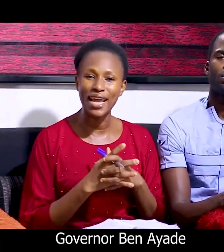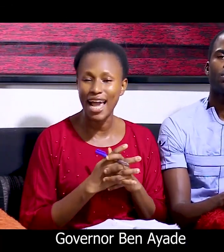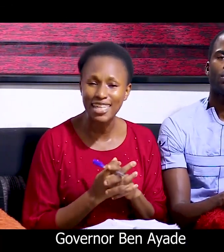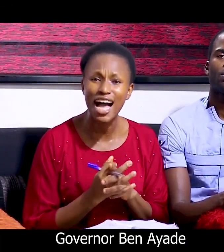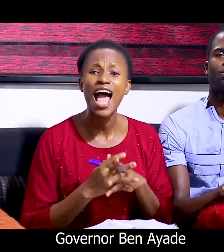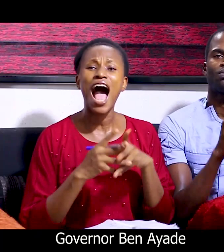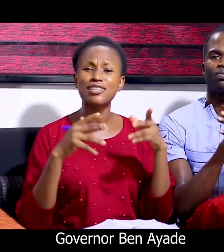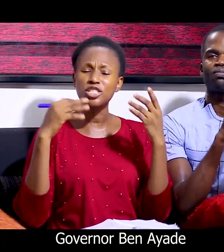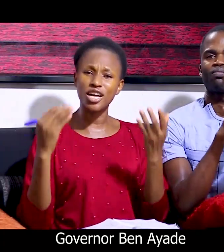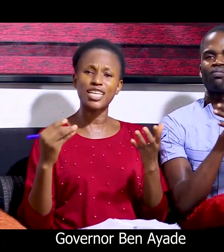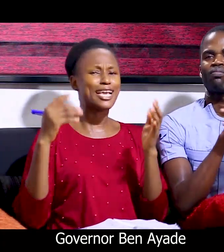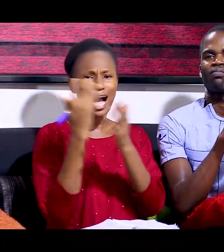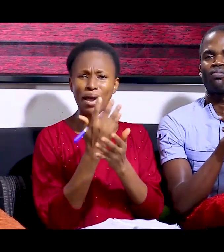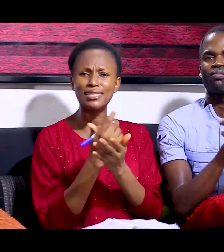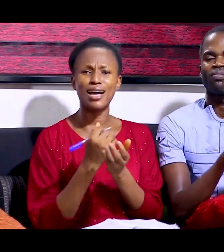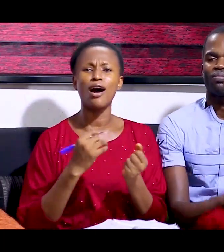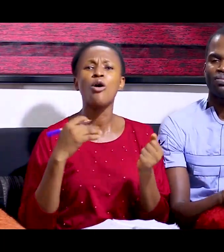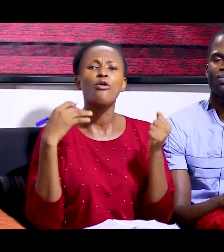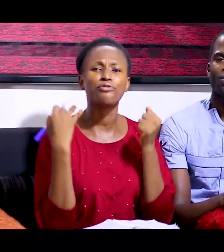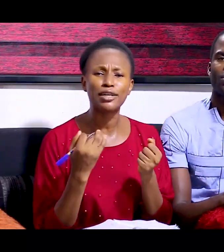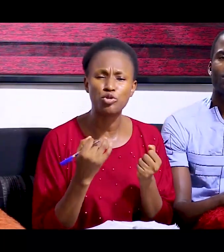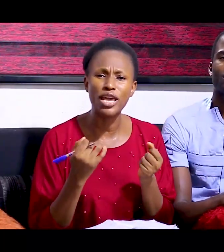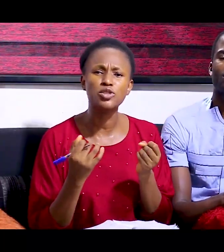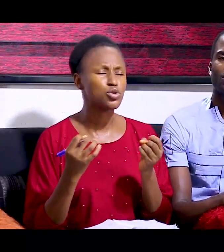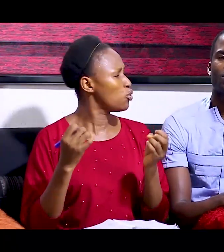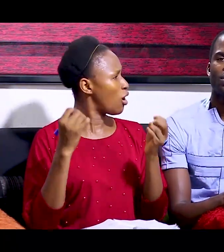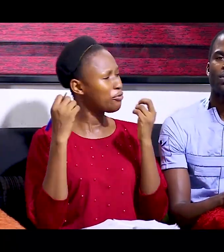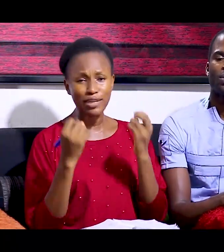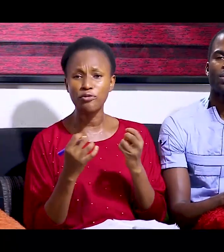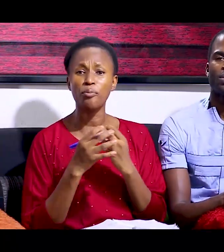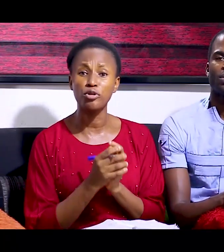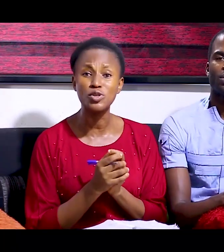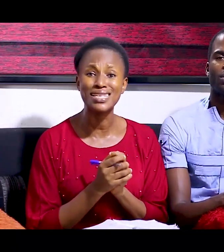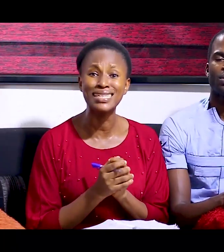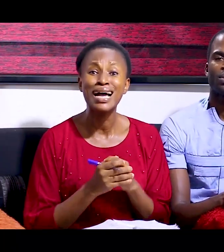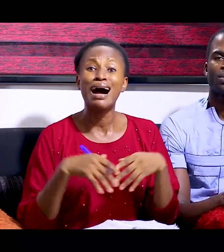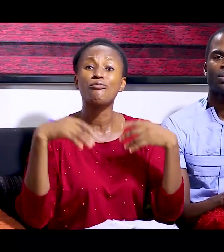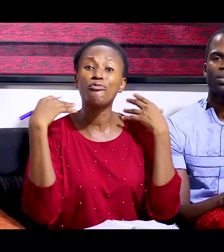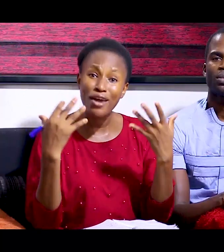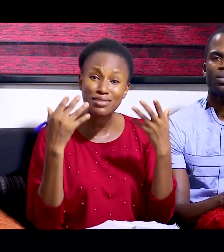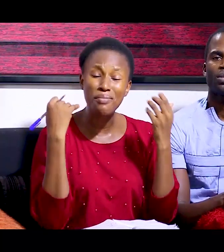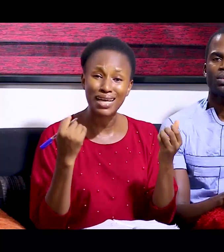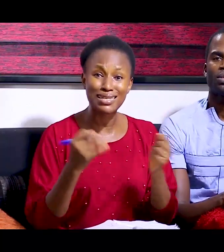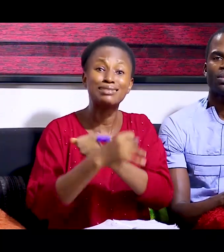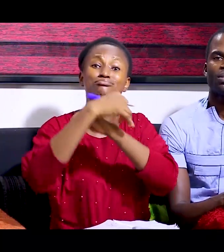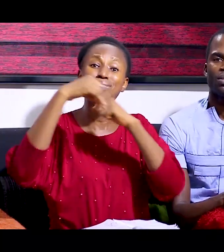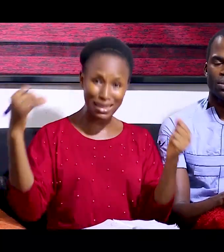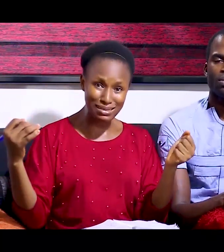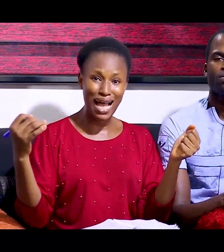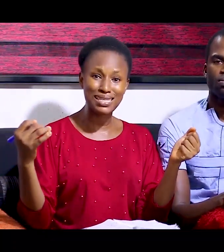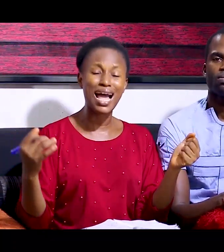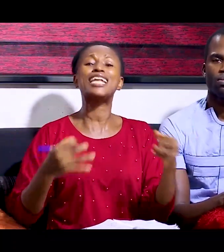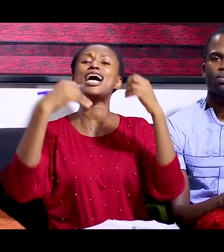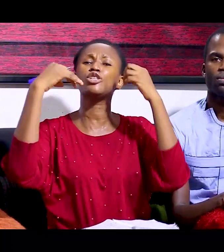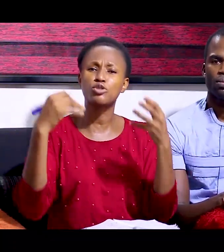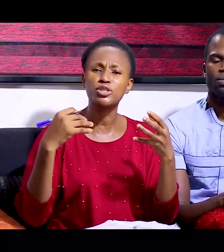Governor Ben Ayata, has sent a garment factory into a factory for producing face masks in mass,